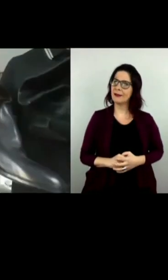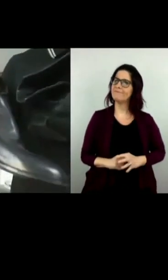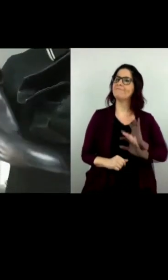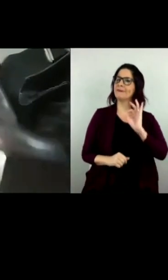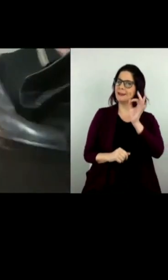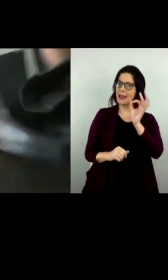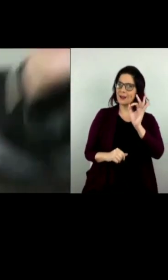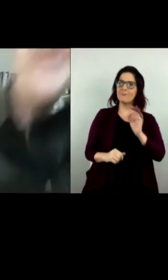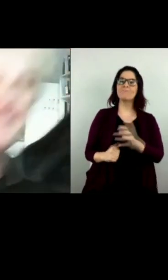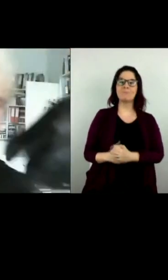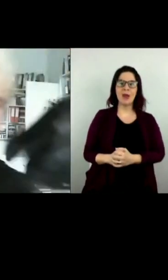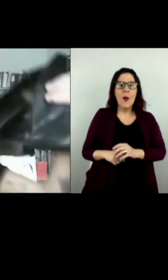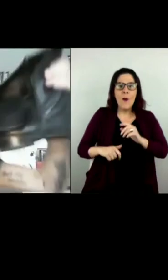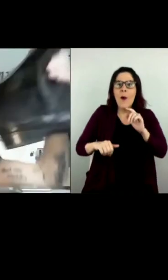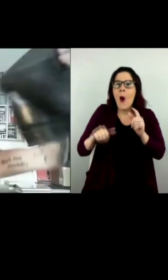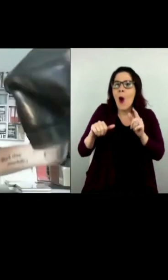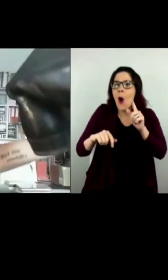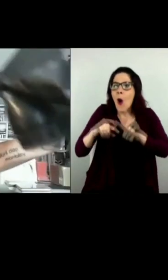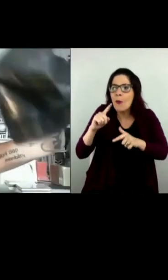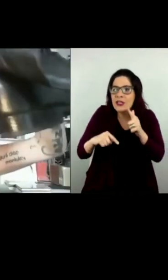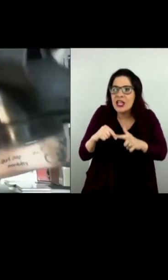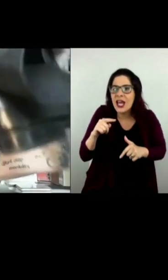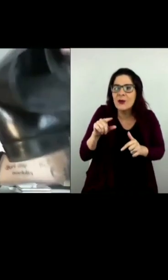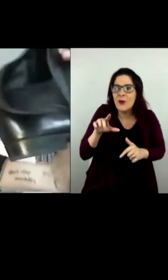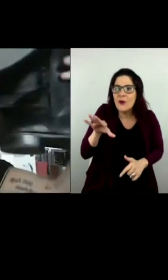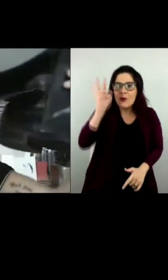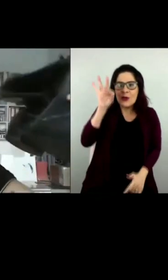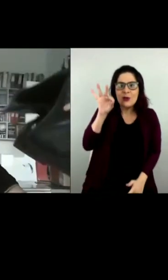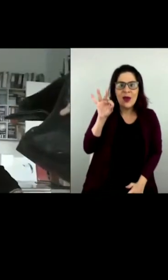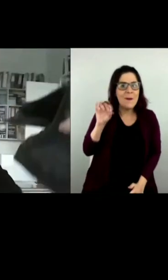Two objects. So,